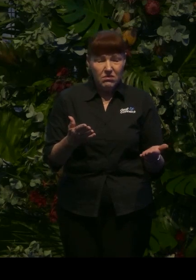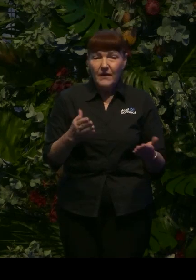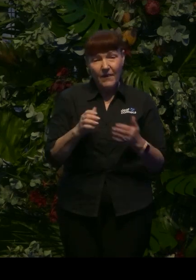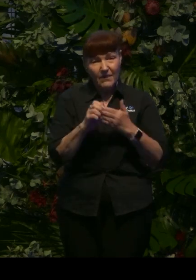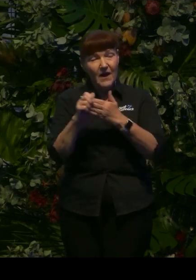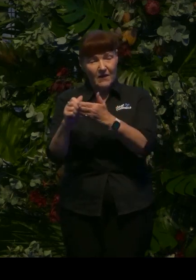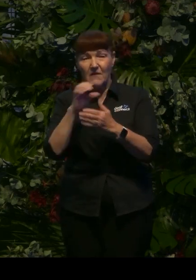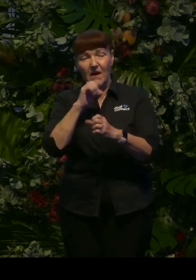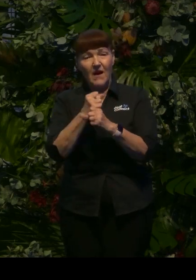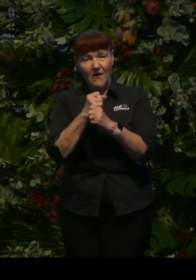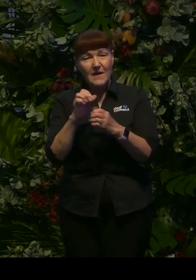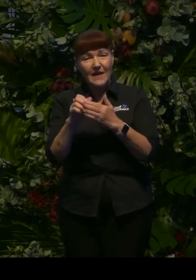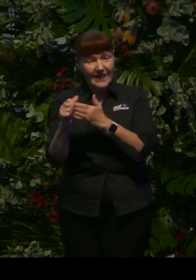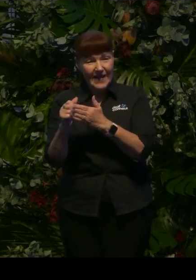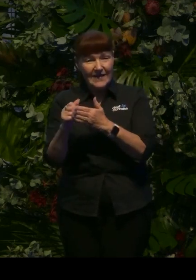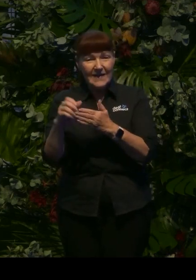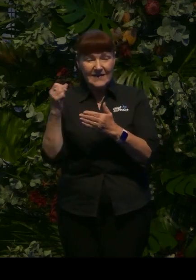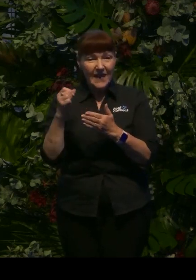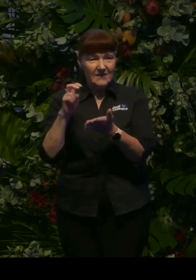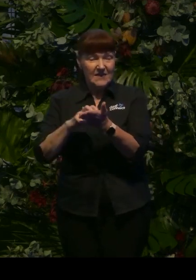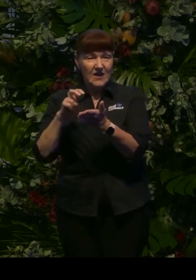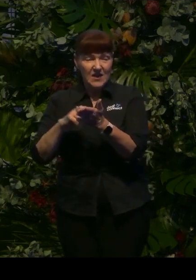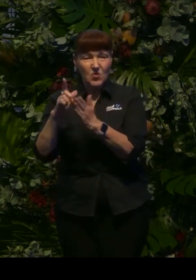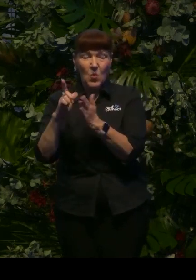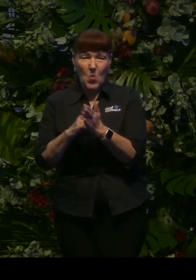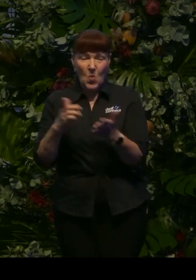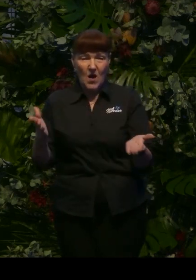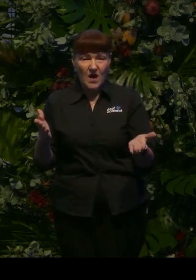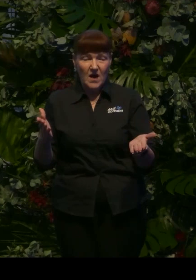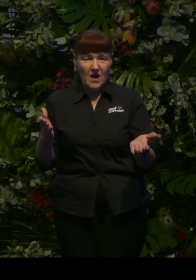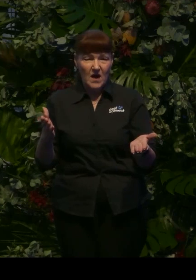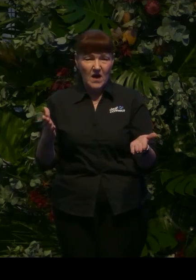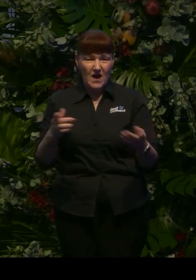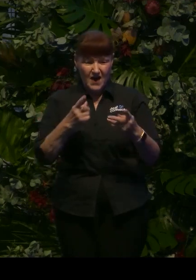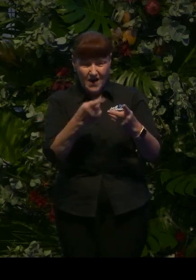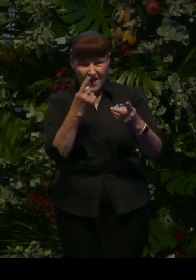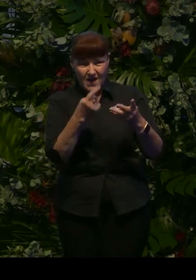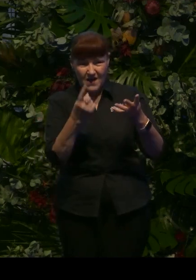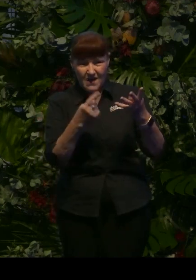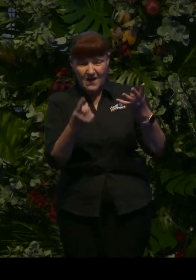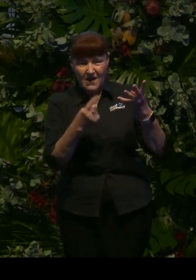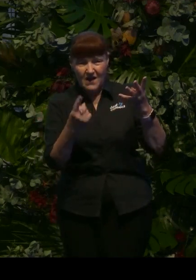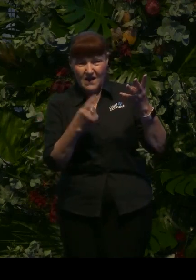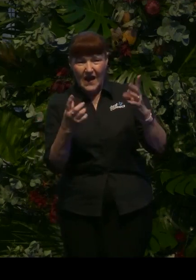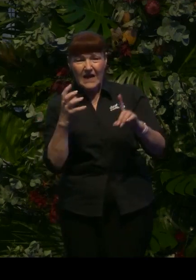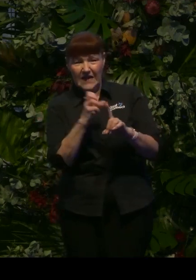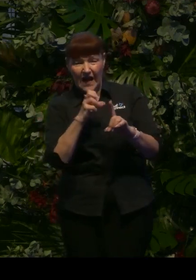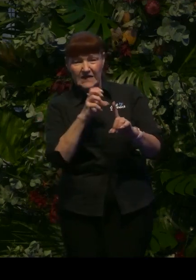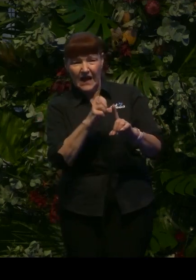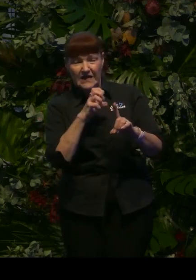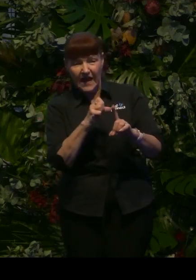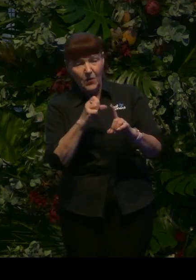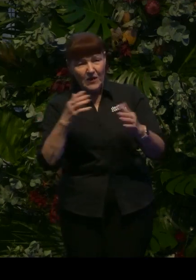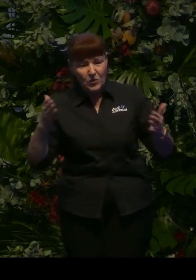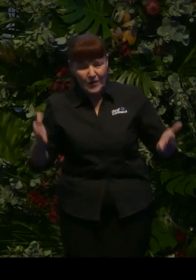law very quickly. Through all of these attacks, we must continue to advance our journey towards